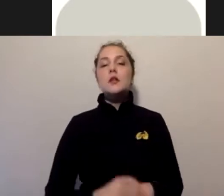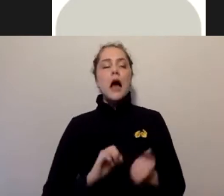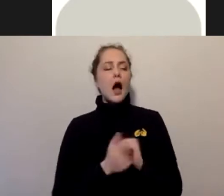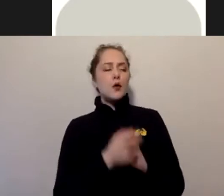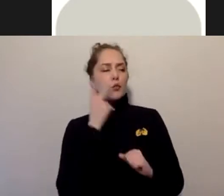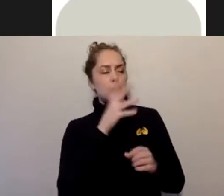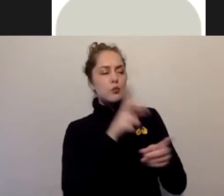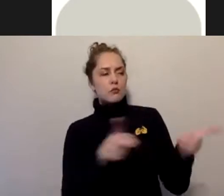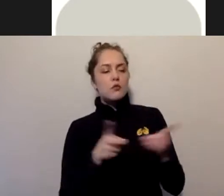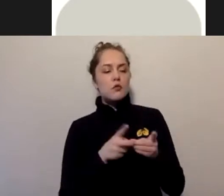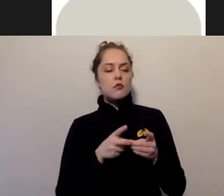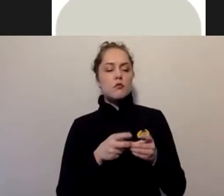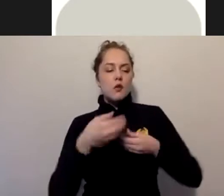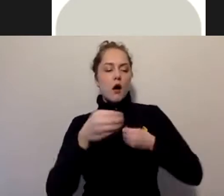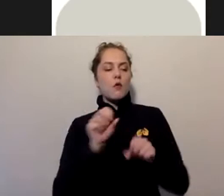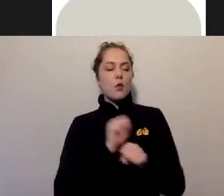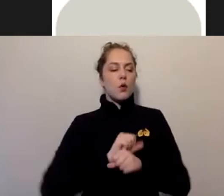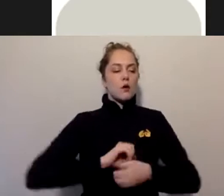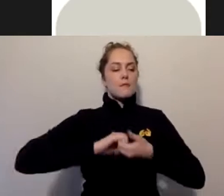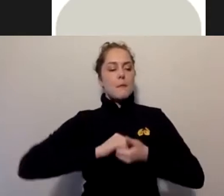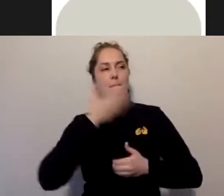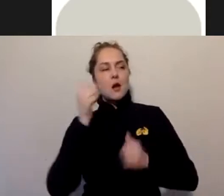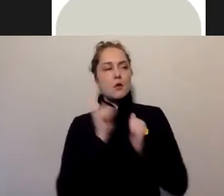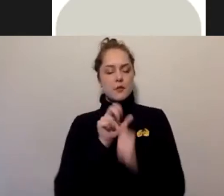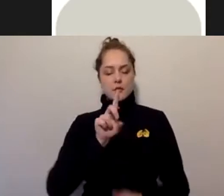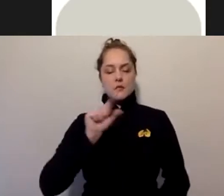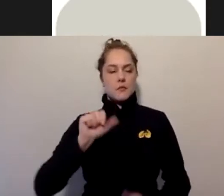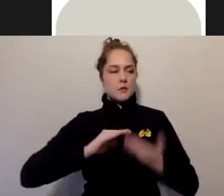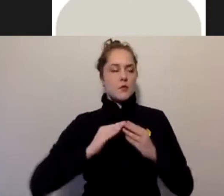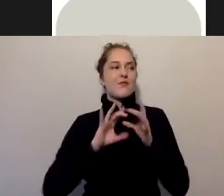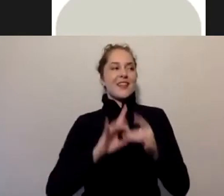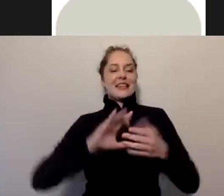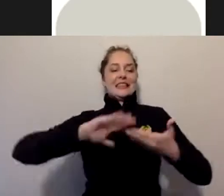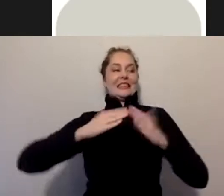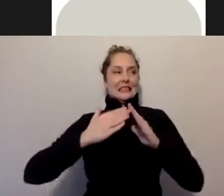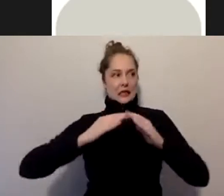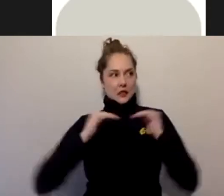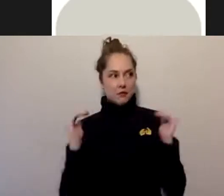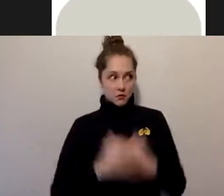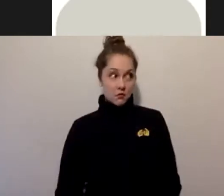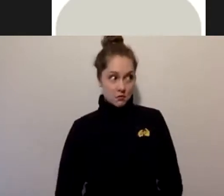district office working better with our disability community on the city level?